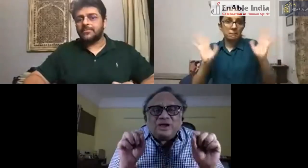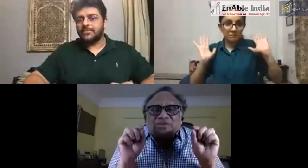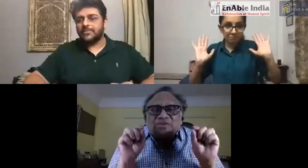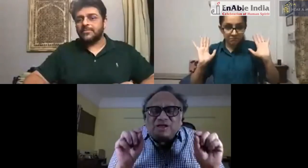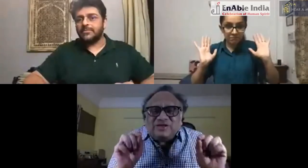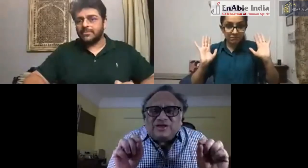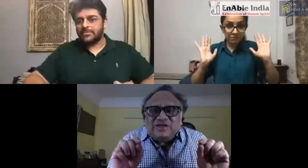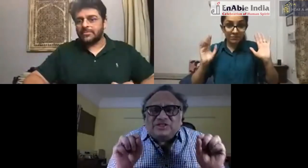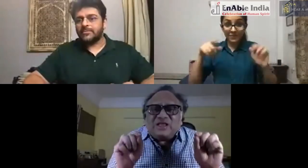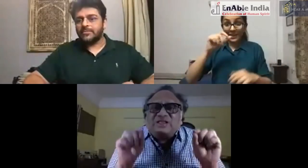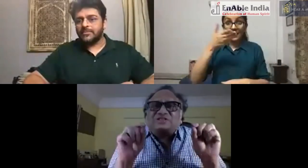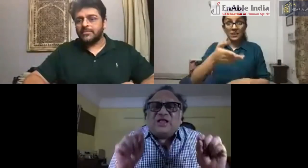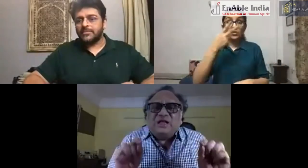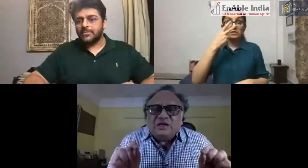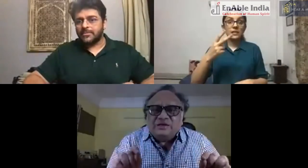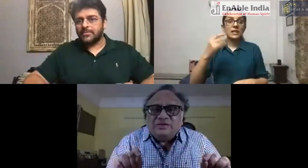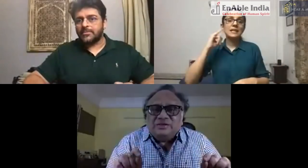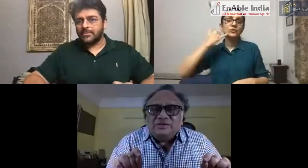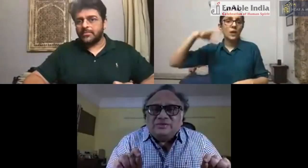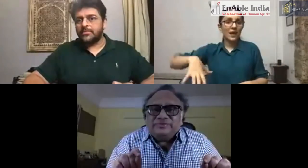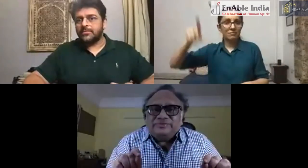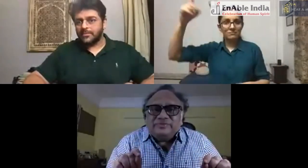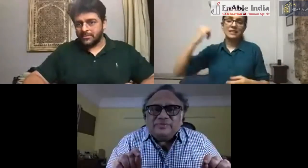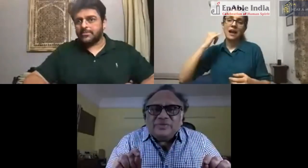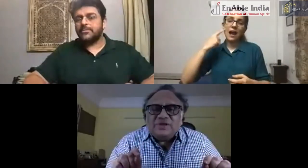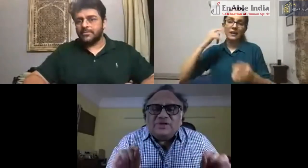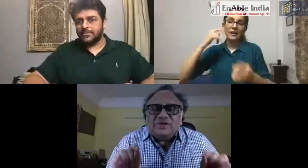Look at the countries like Israel.